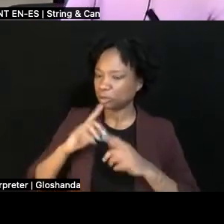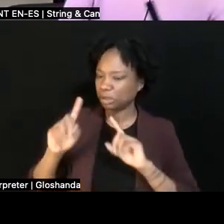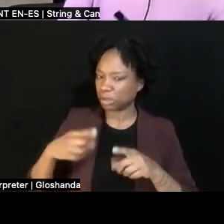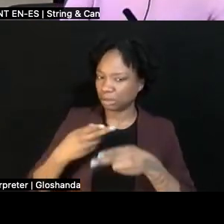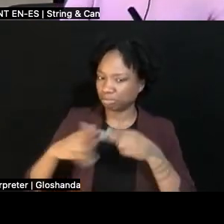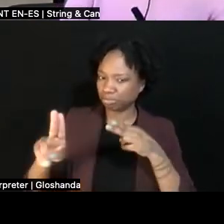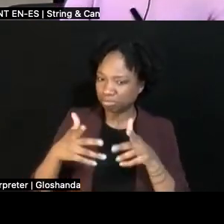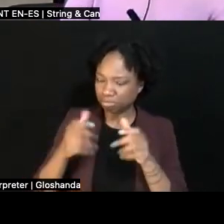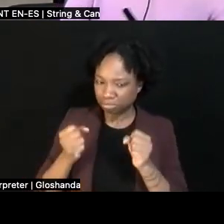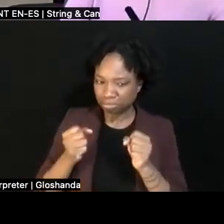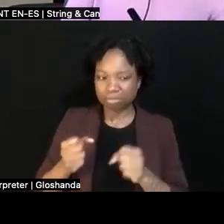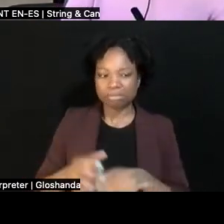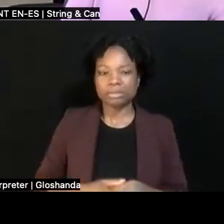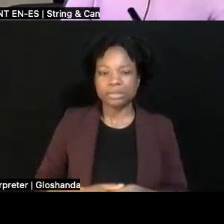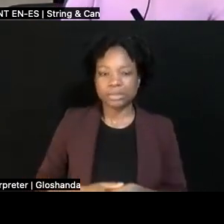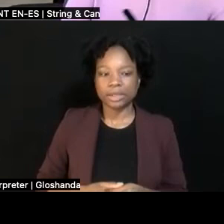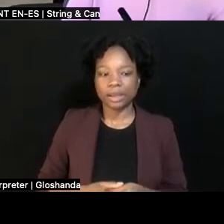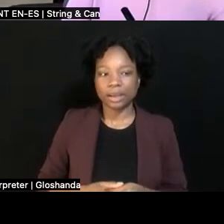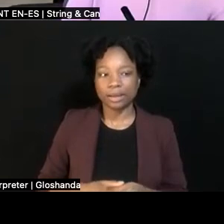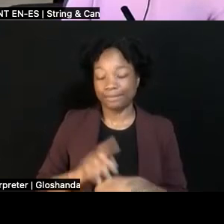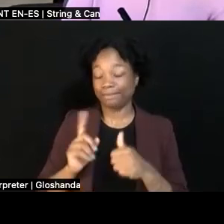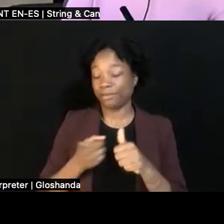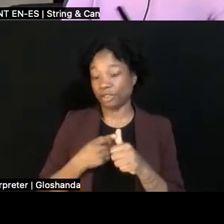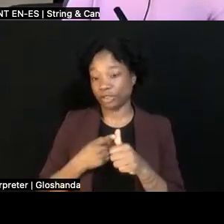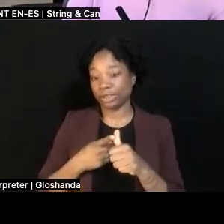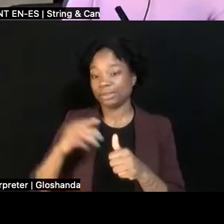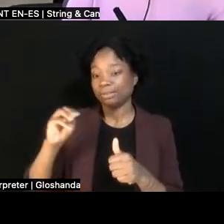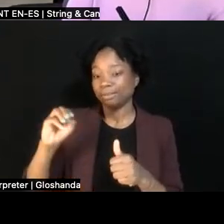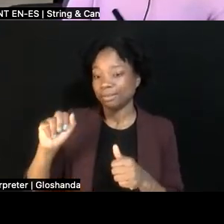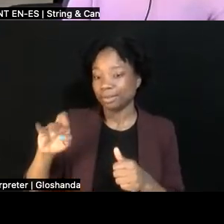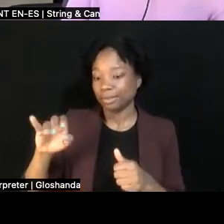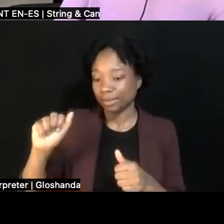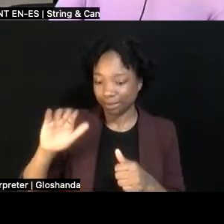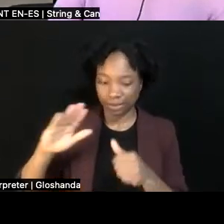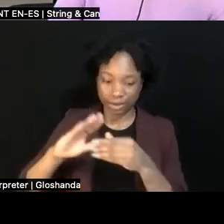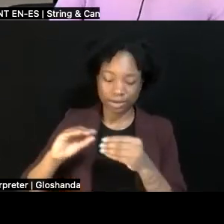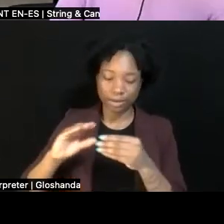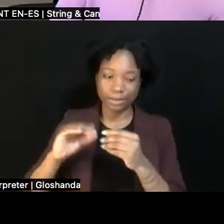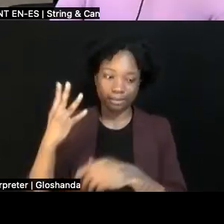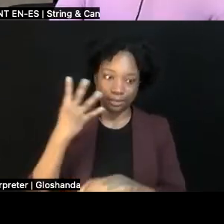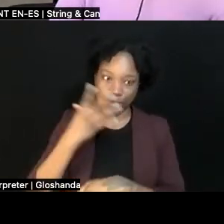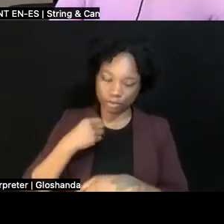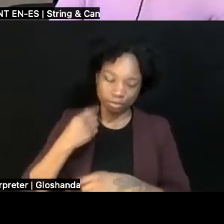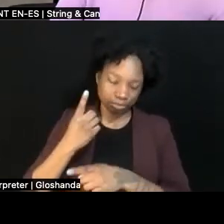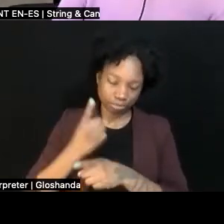I think, well, first of all, what Maria said was just beautiful and right on.